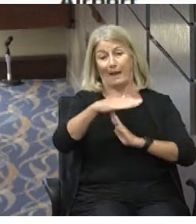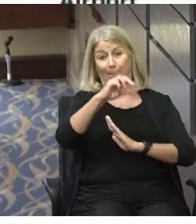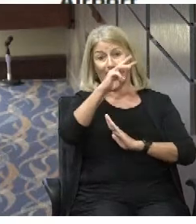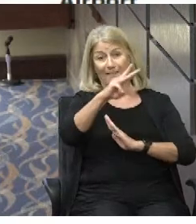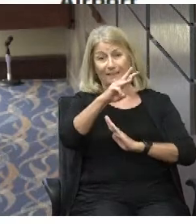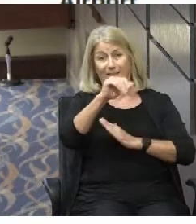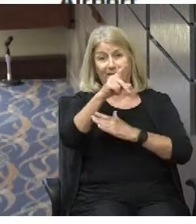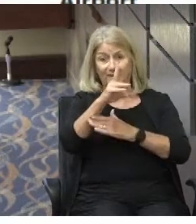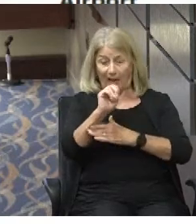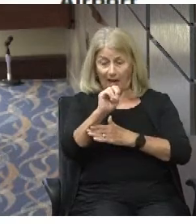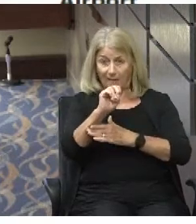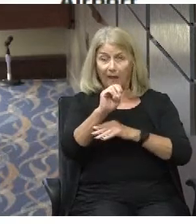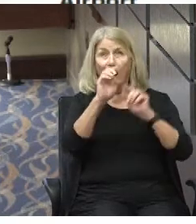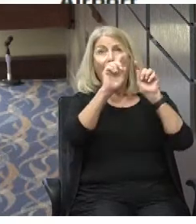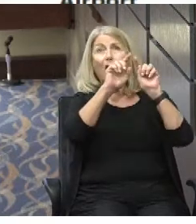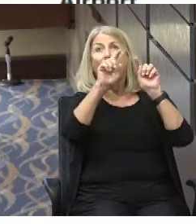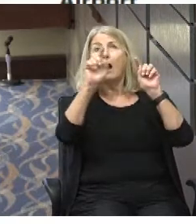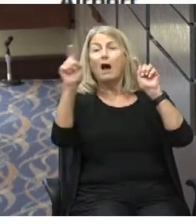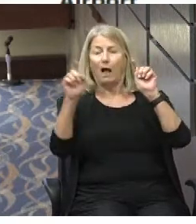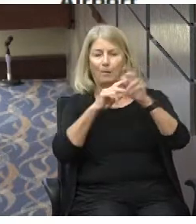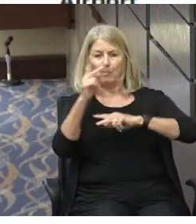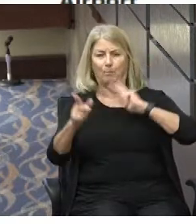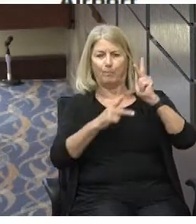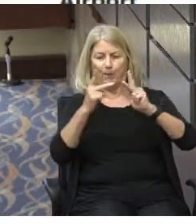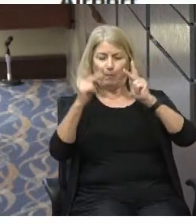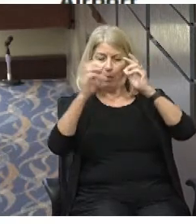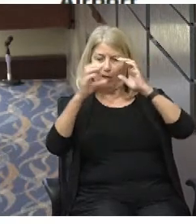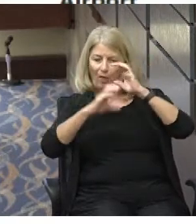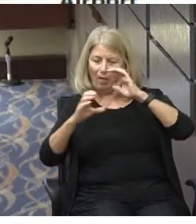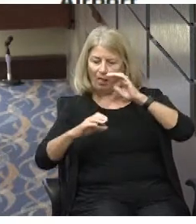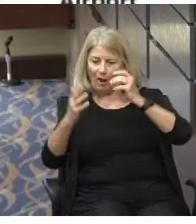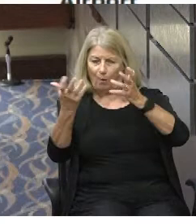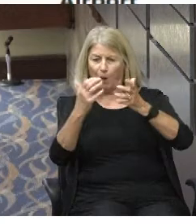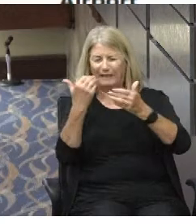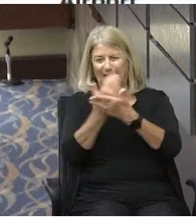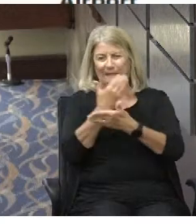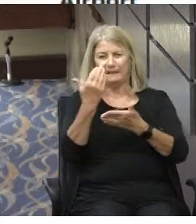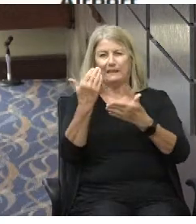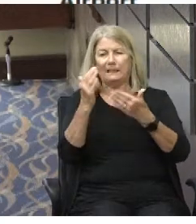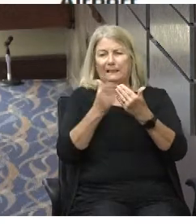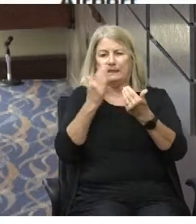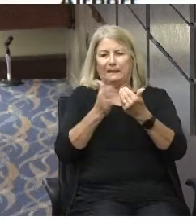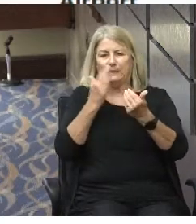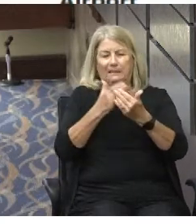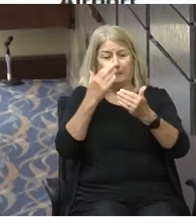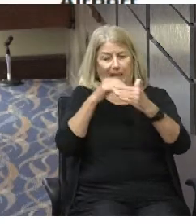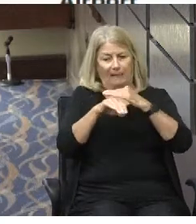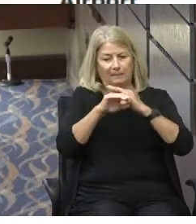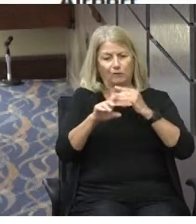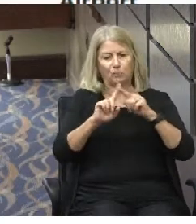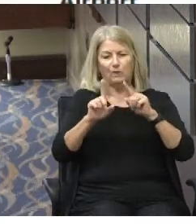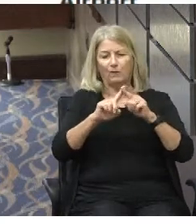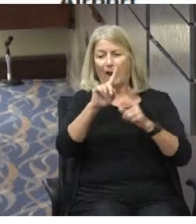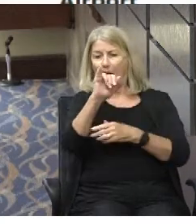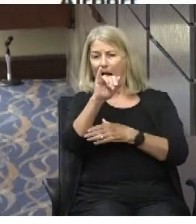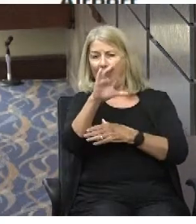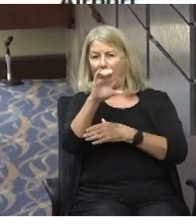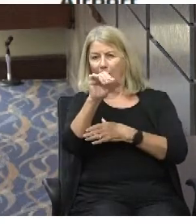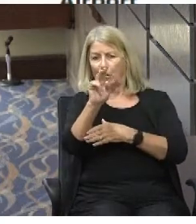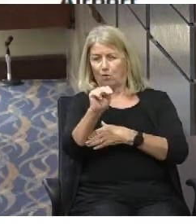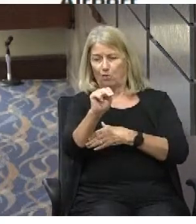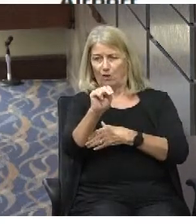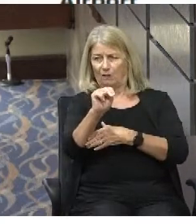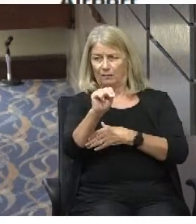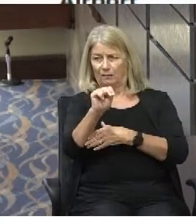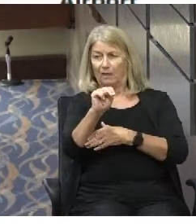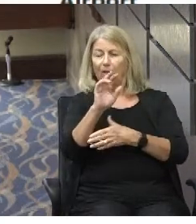right now that people have searched within our current website. So wanted to maintain easy access to these various icons that our residents have been looking